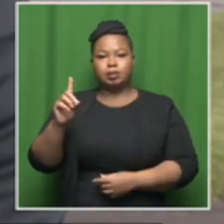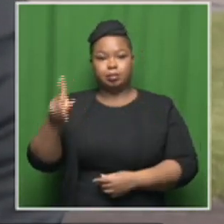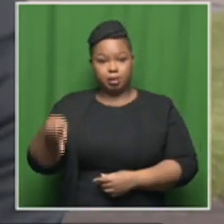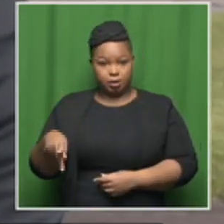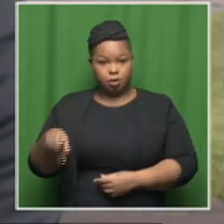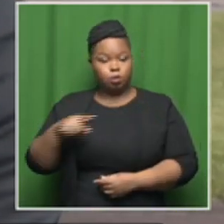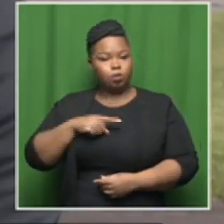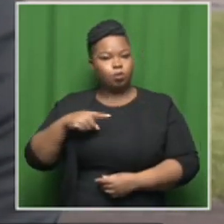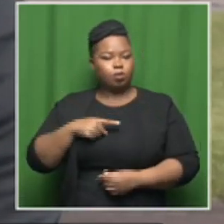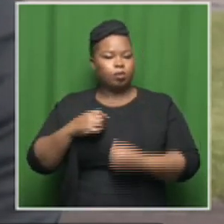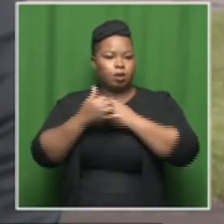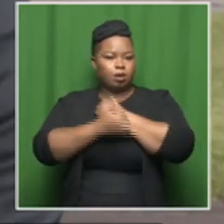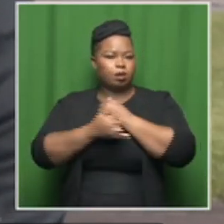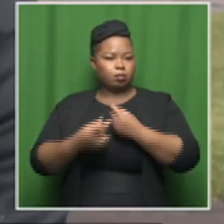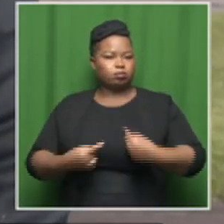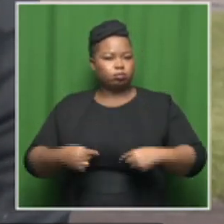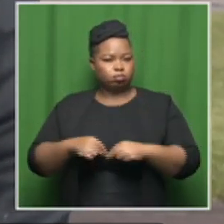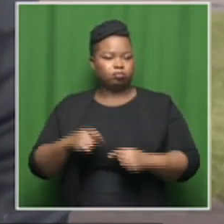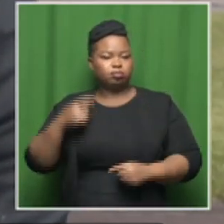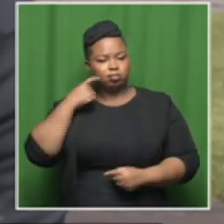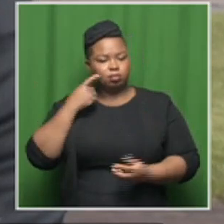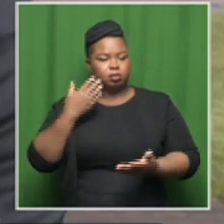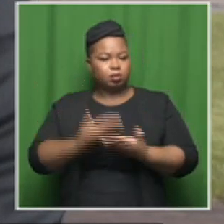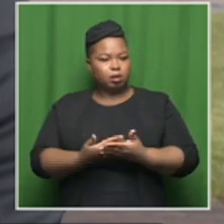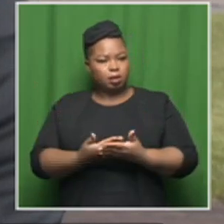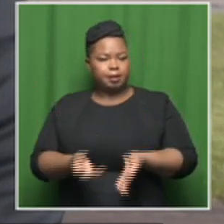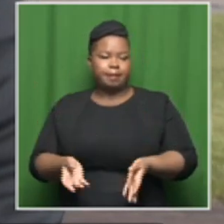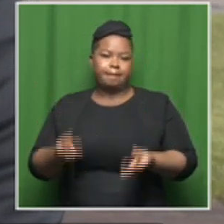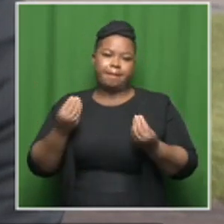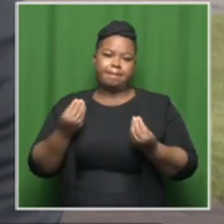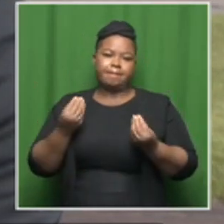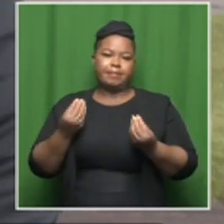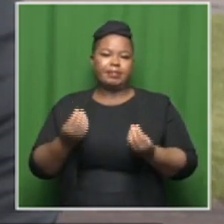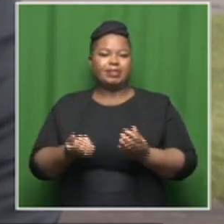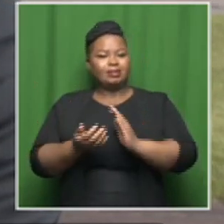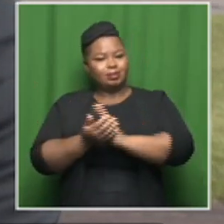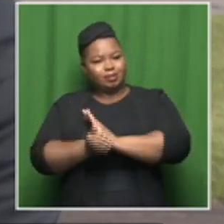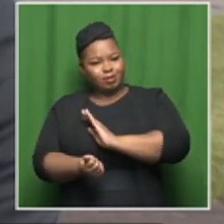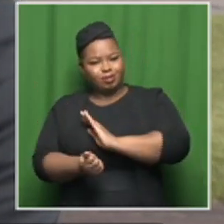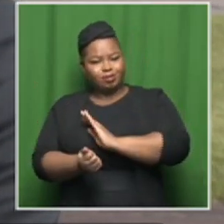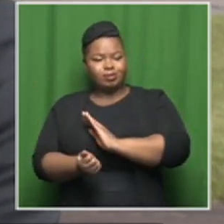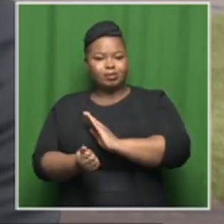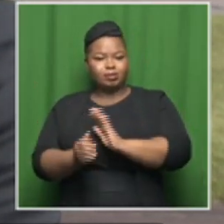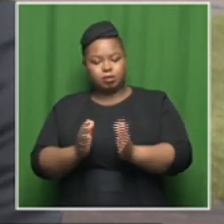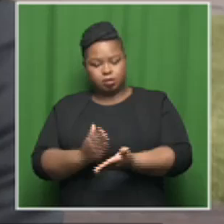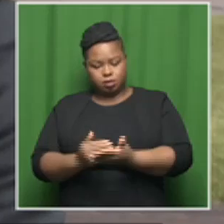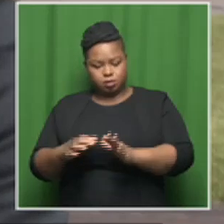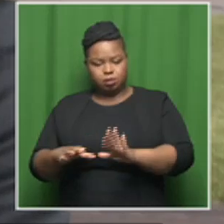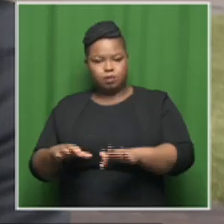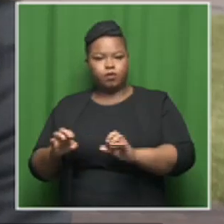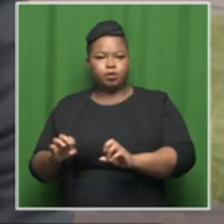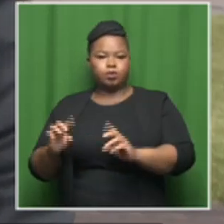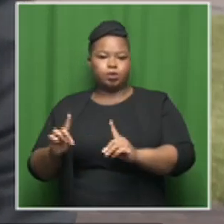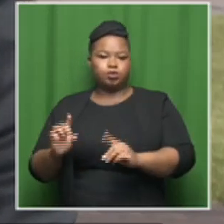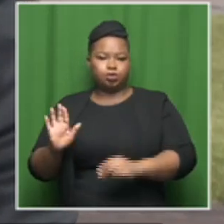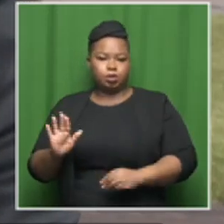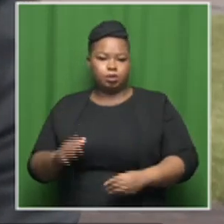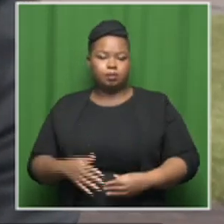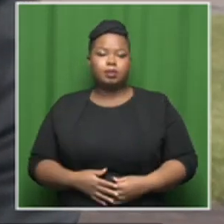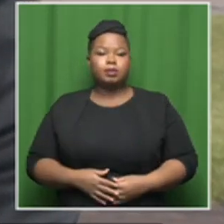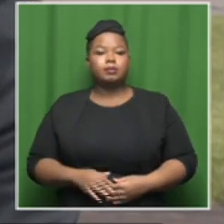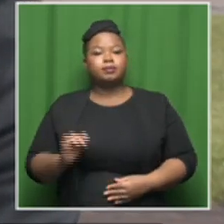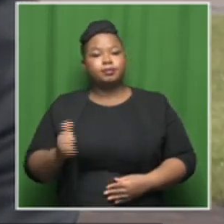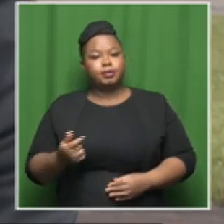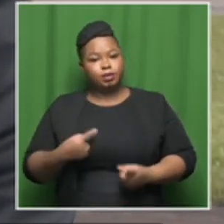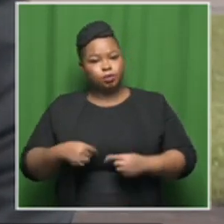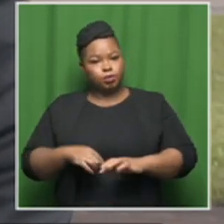country can be able to get at least a bit of skills within the sector of education. We then sat